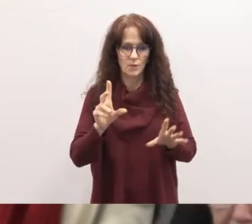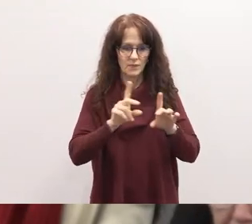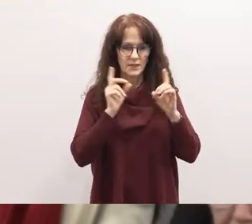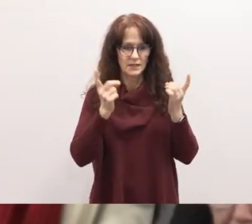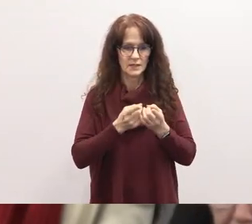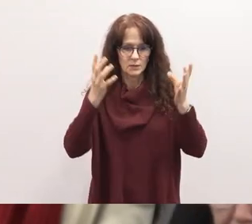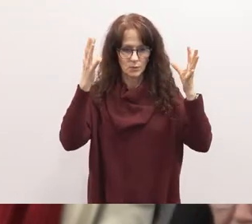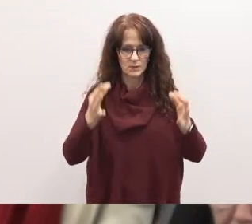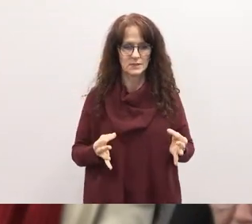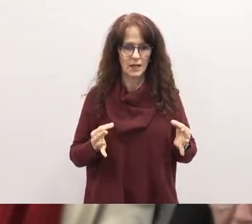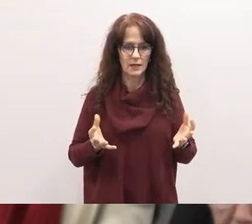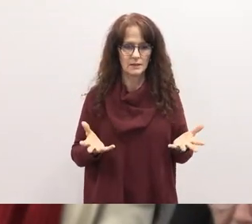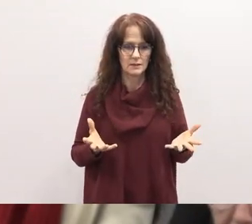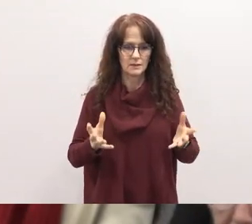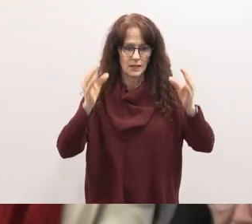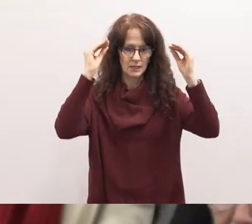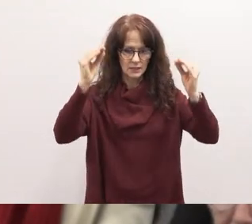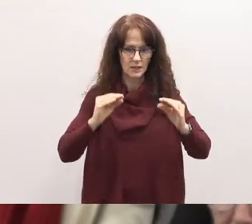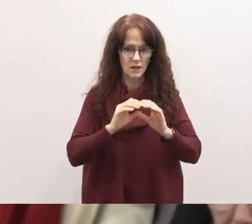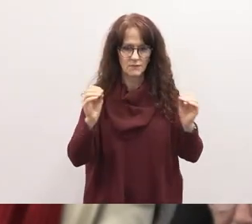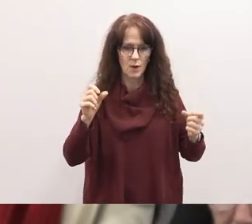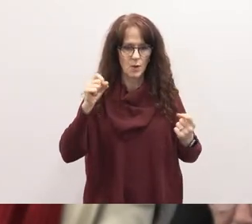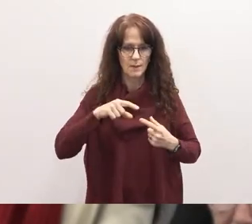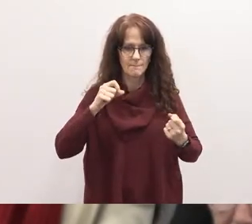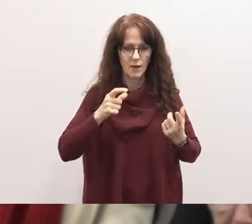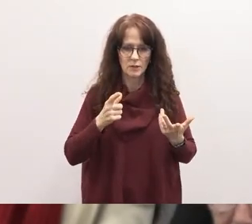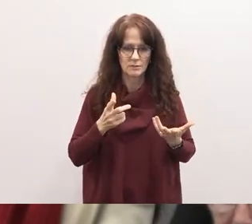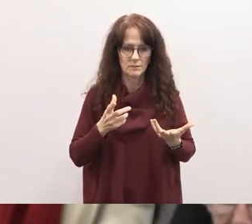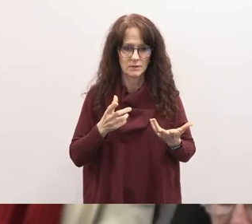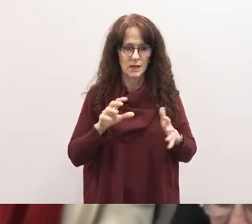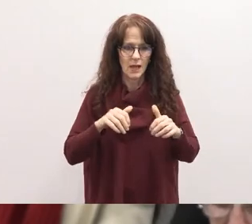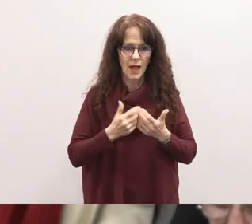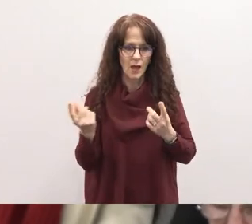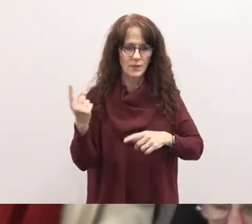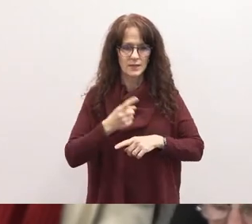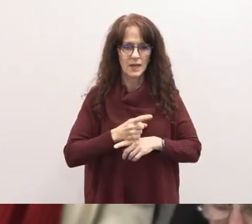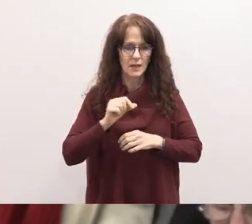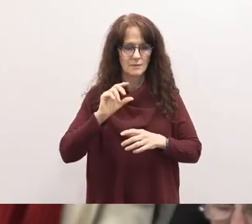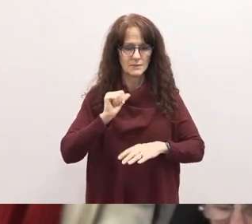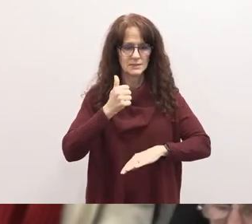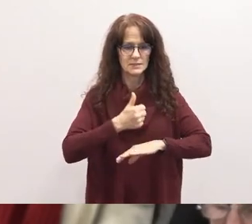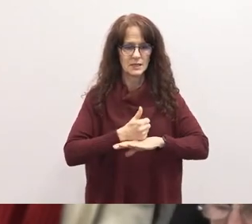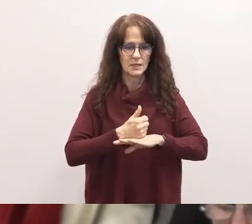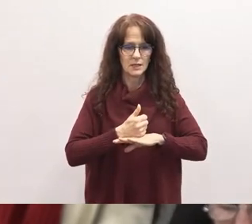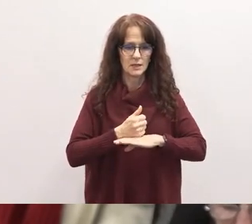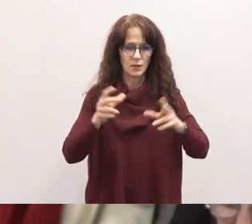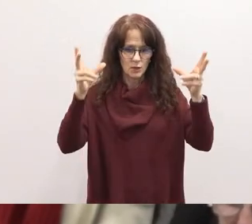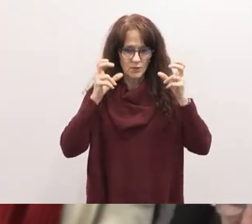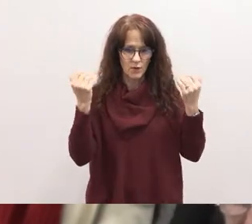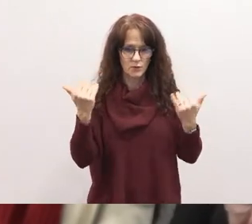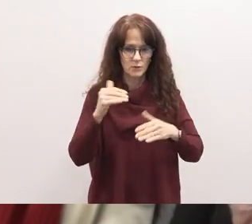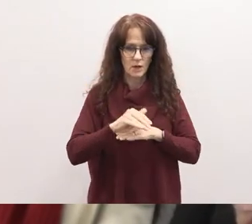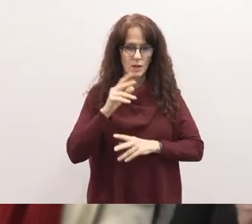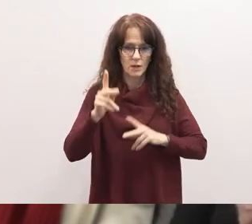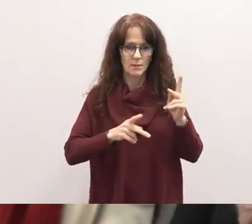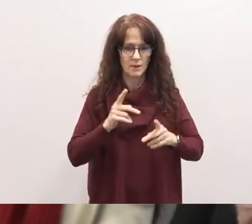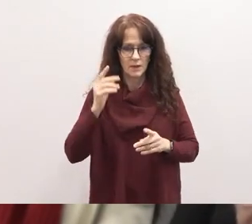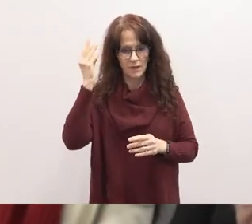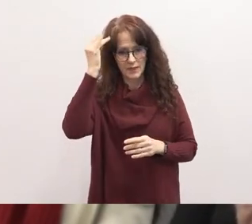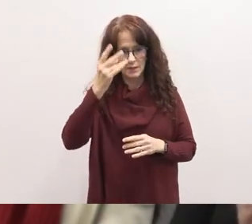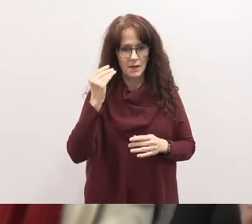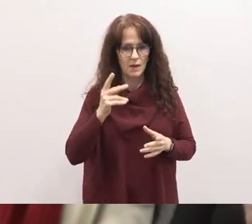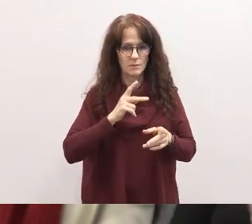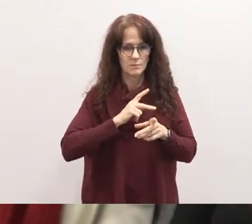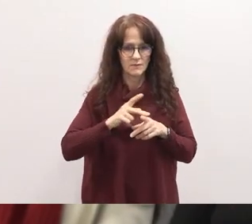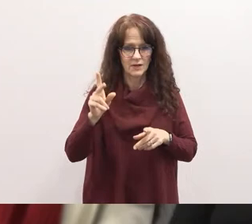will decide. Teachers have no input into how the day would be structured. What you've heard tonight is what people think of the professional